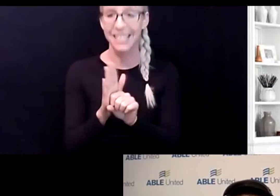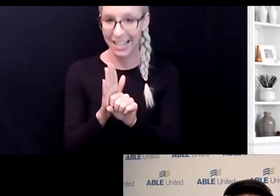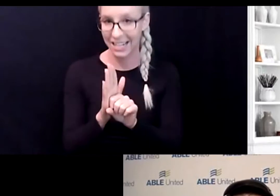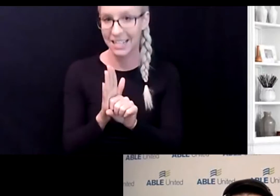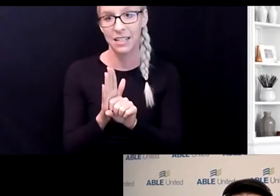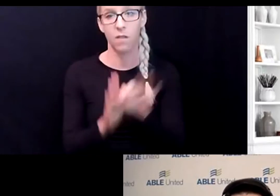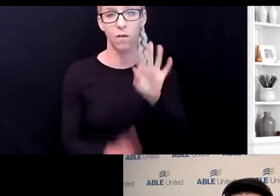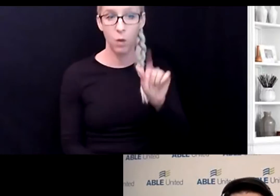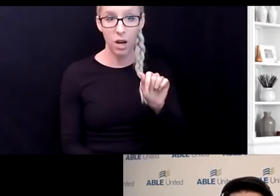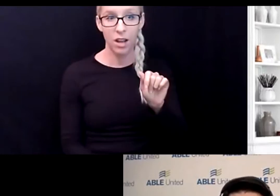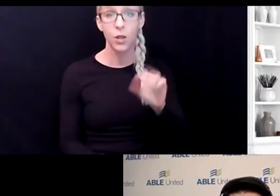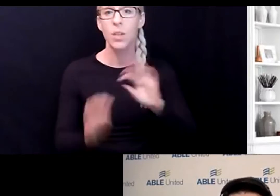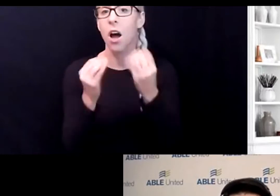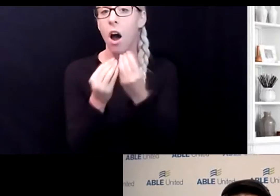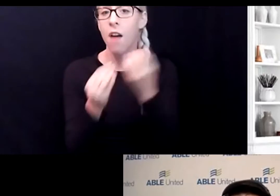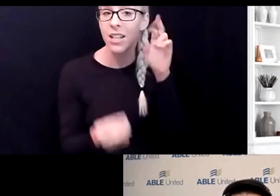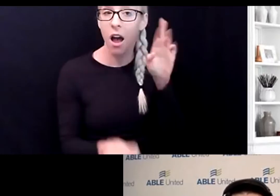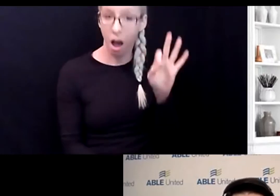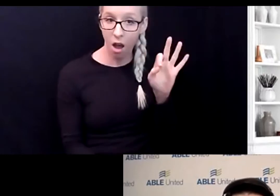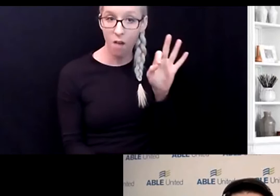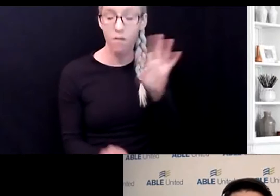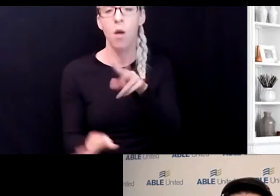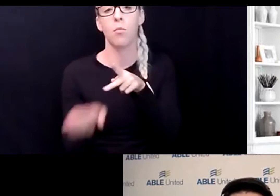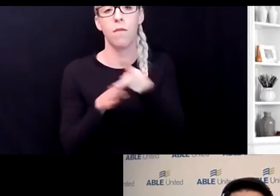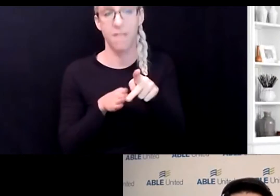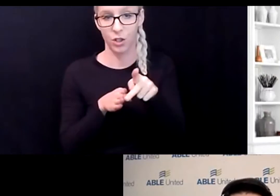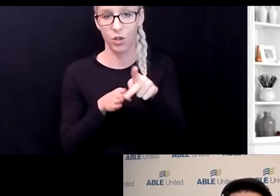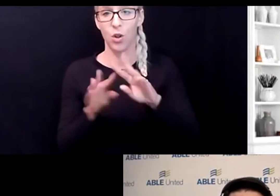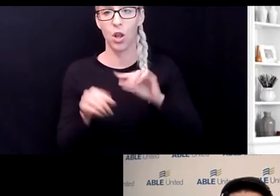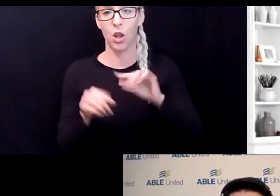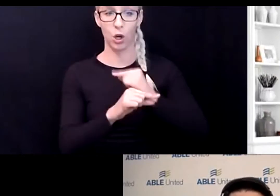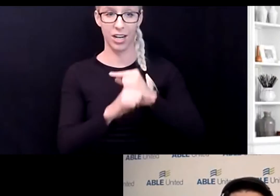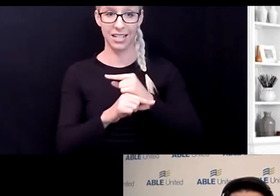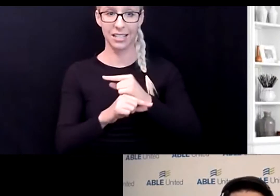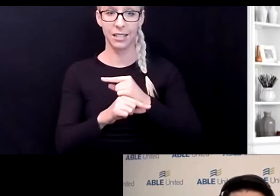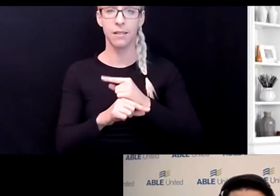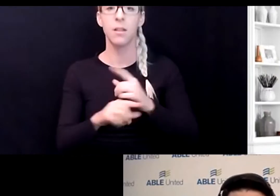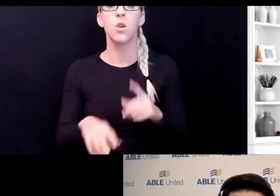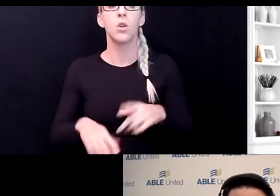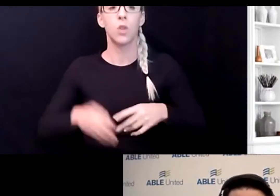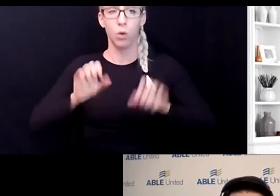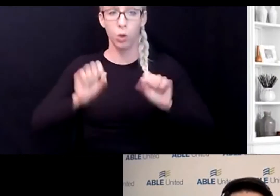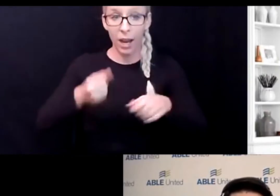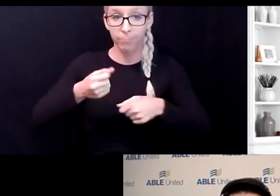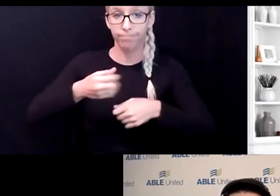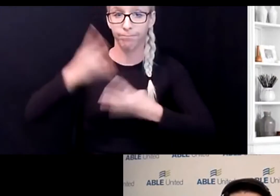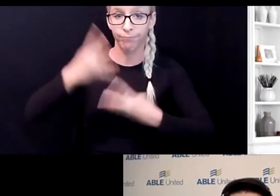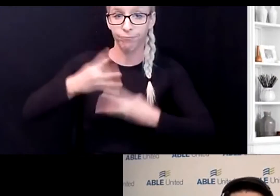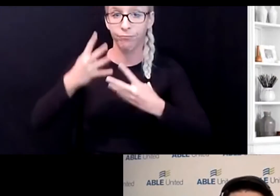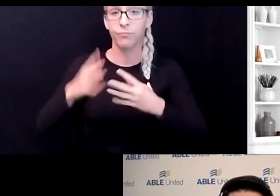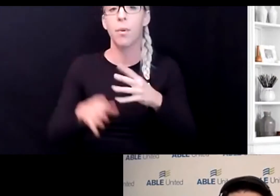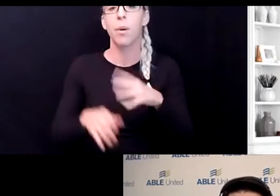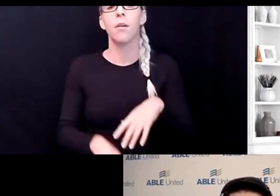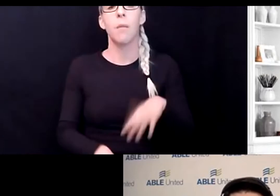Guardians. And they have a website where you can go by county and see who is literally currently registered. One